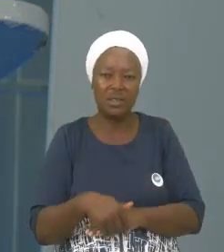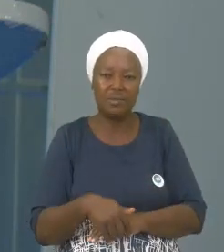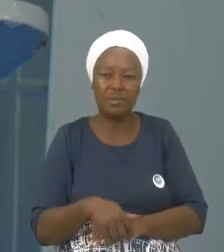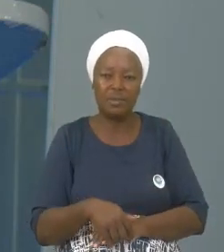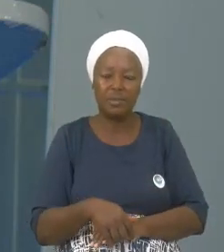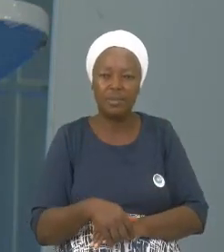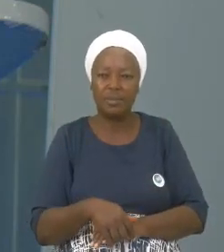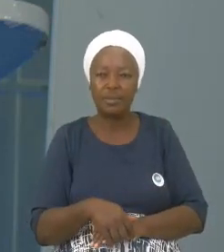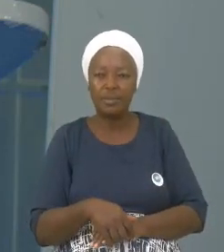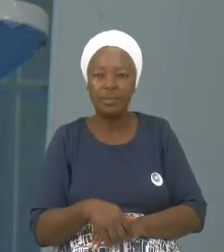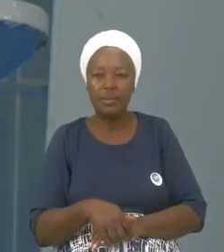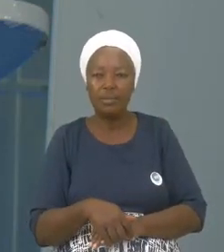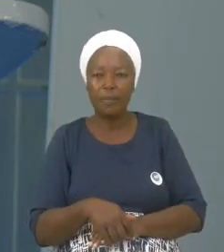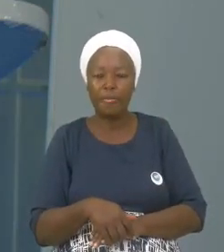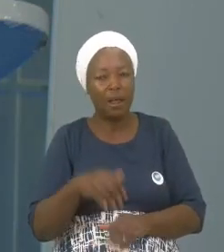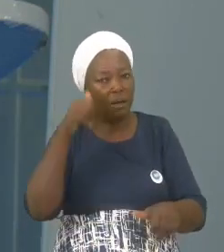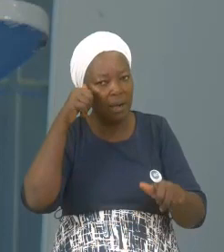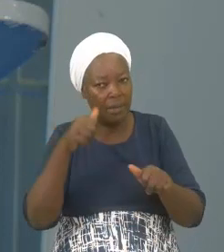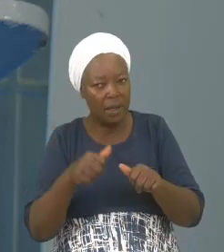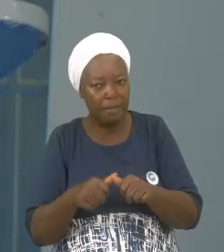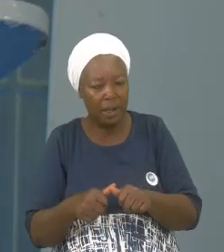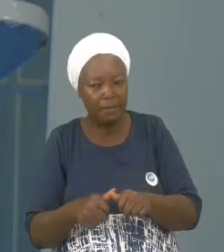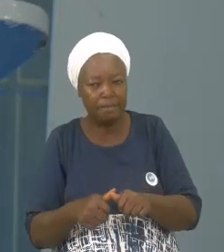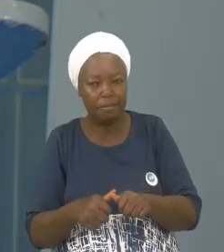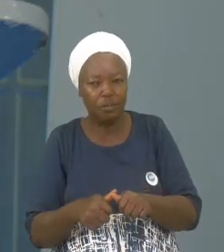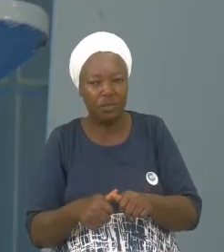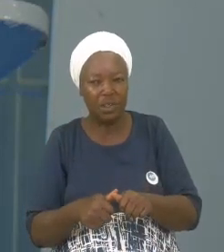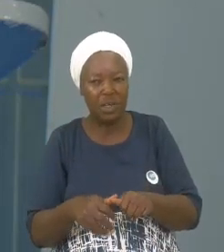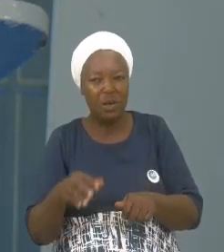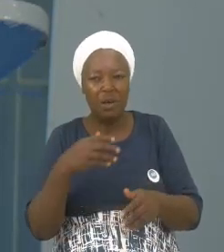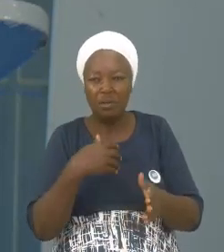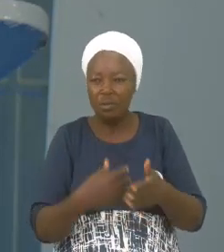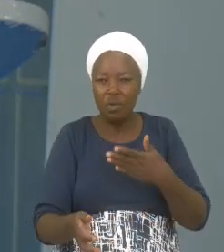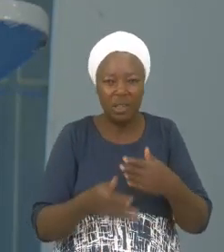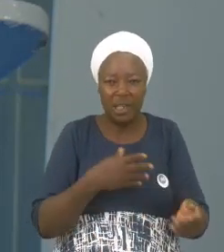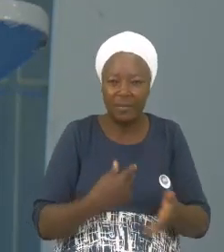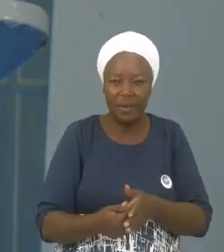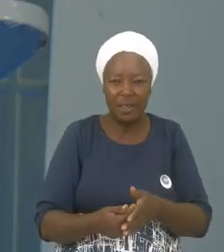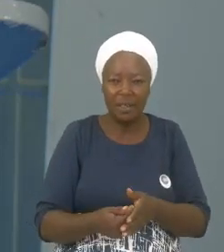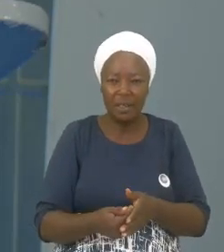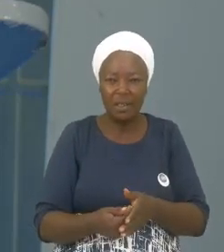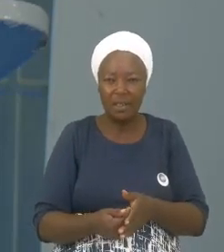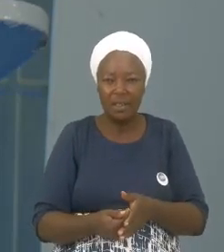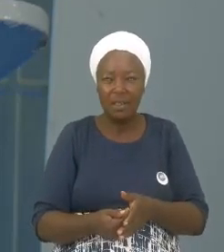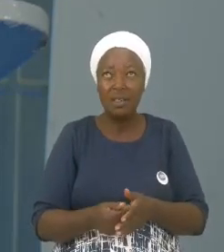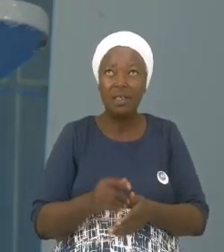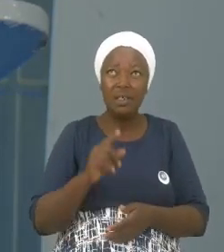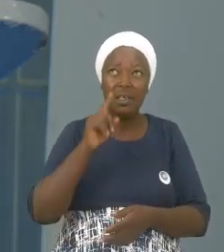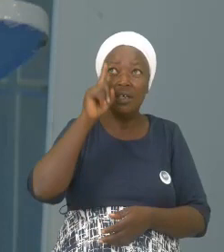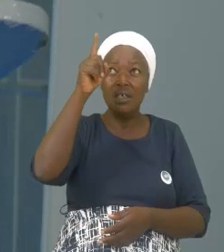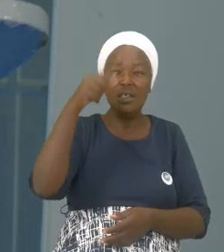And the rest of us, let me be preparing for ourselves. Tonight will be supernatural